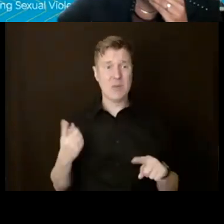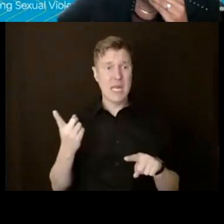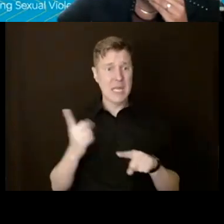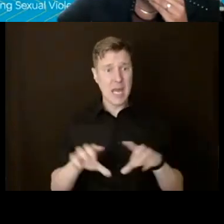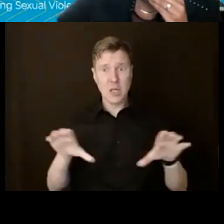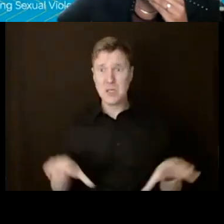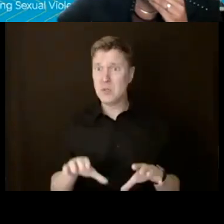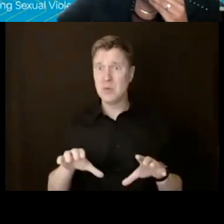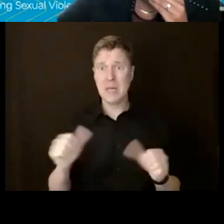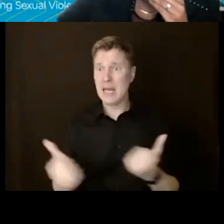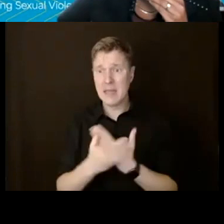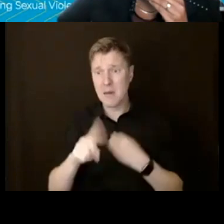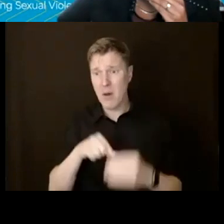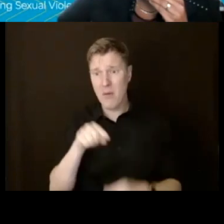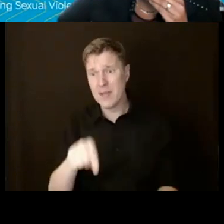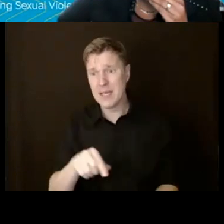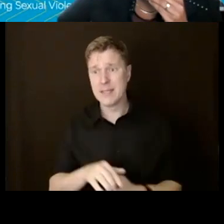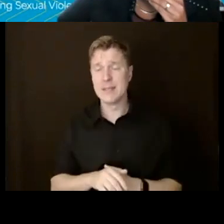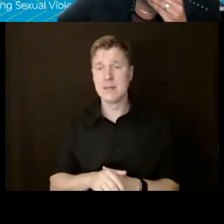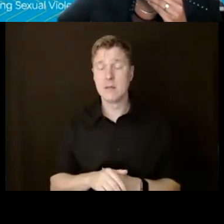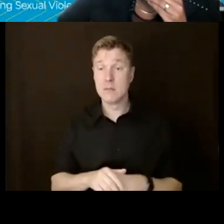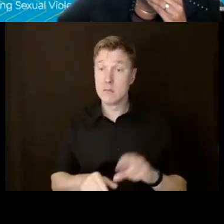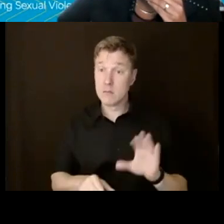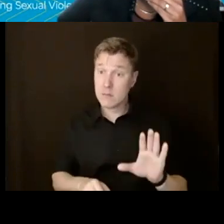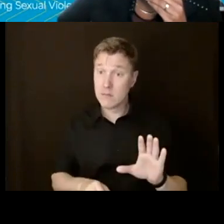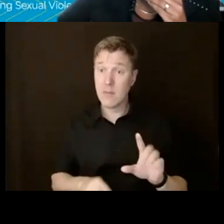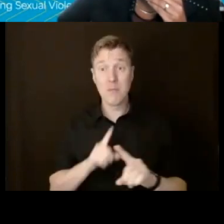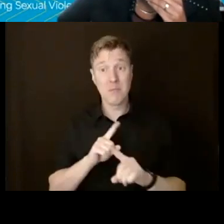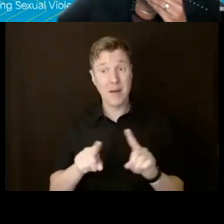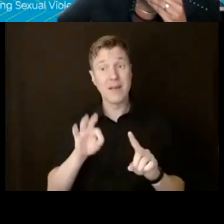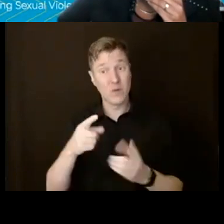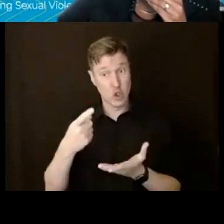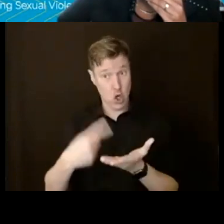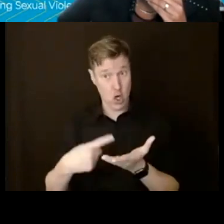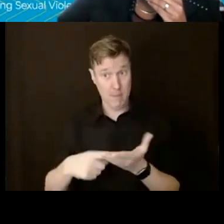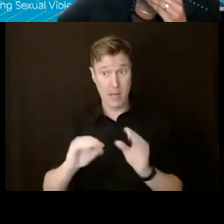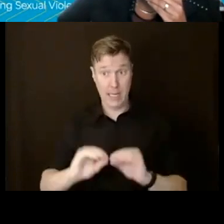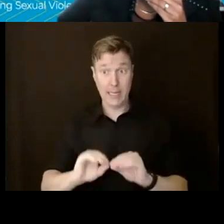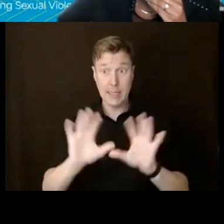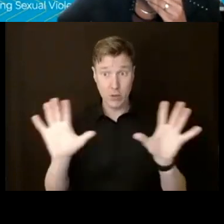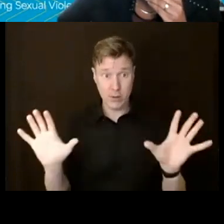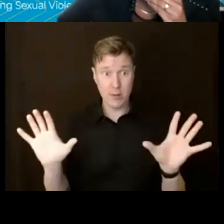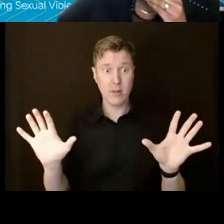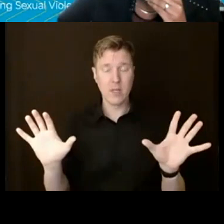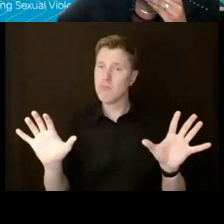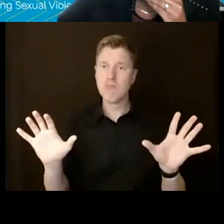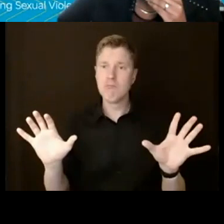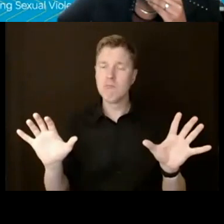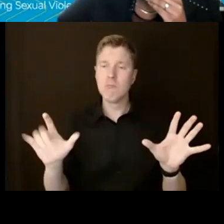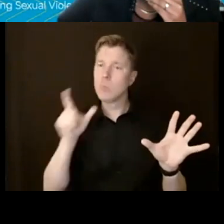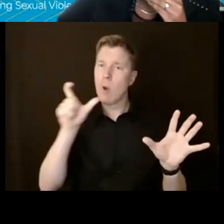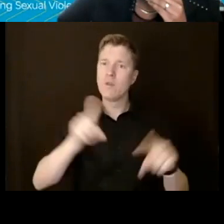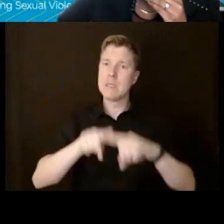But the reality is that if we talk about it in a very clear way, then we don't have to just depend on